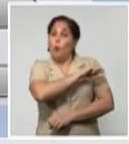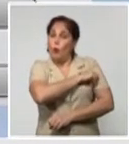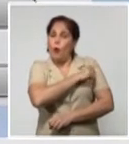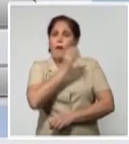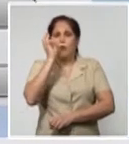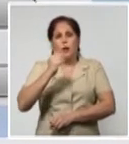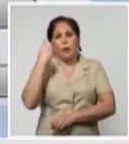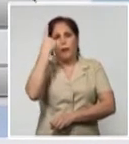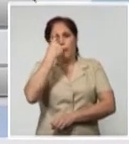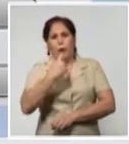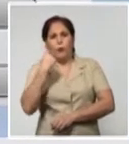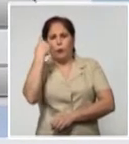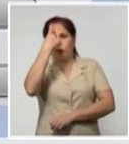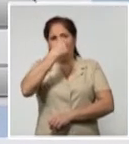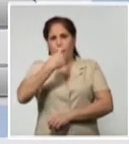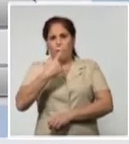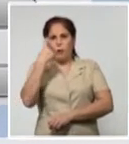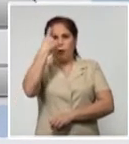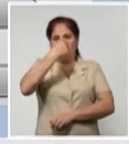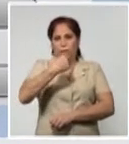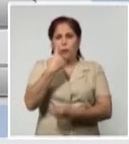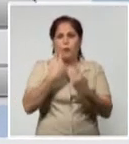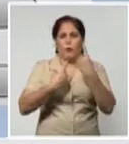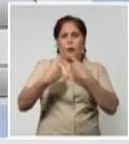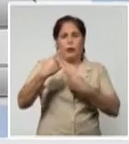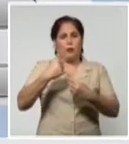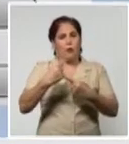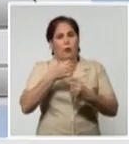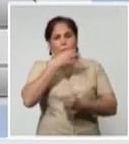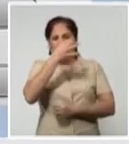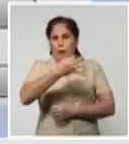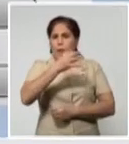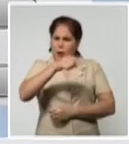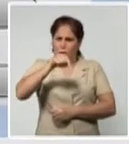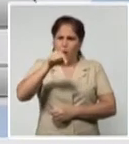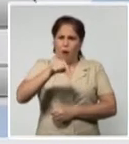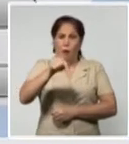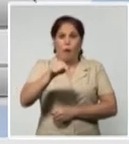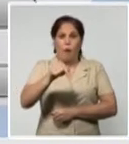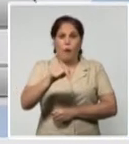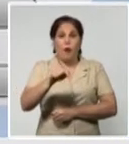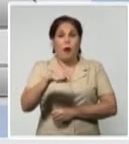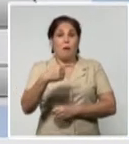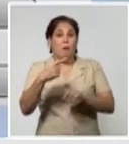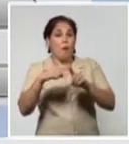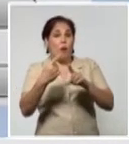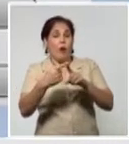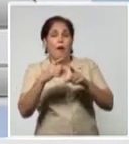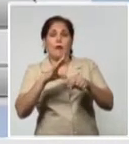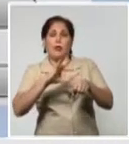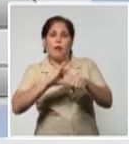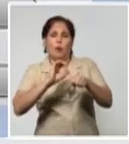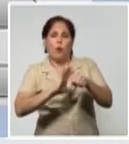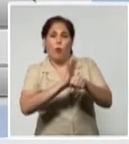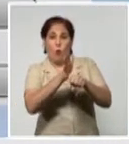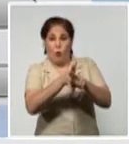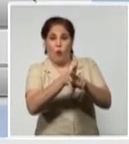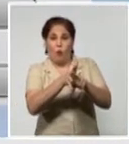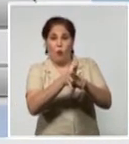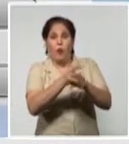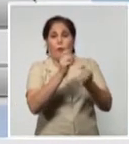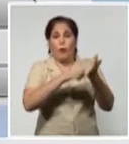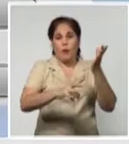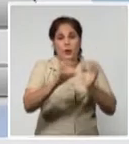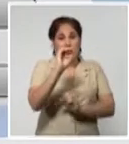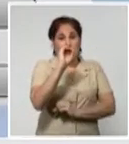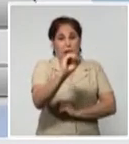Yesterday, and this is something our population has been asking about, and some people contend that the negativity